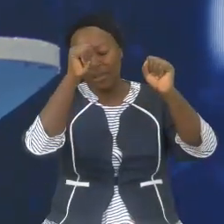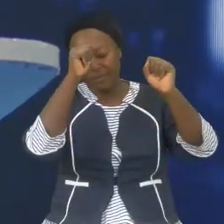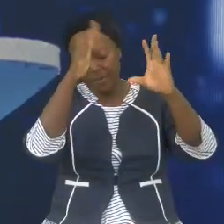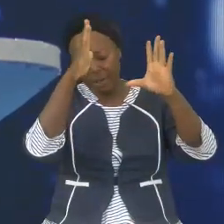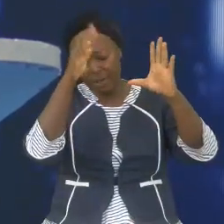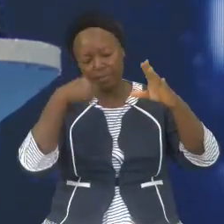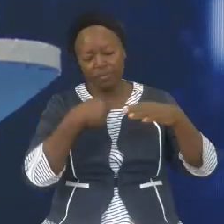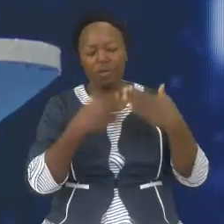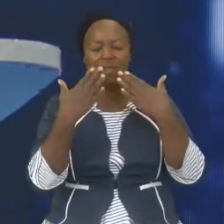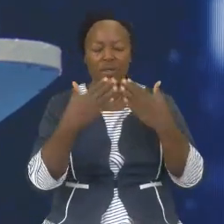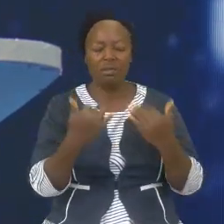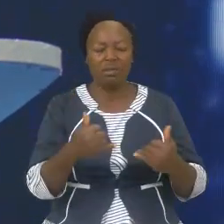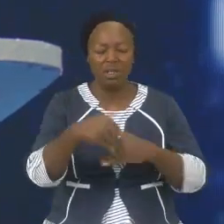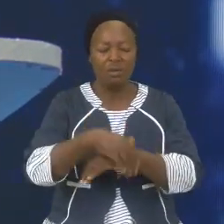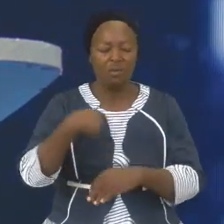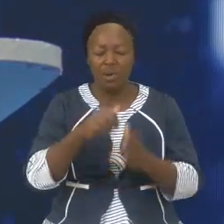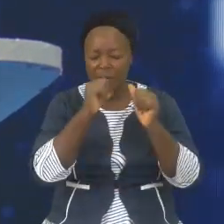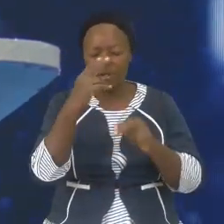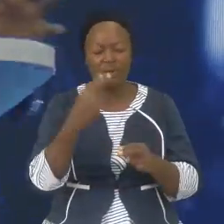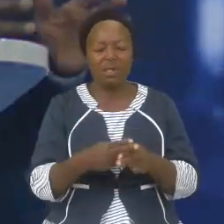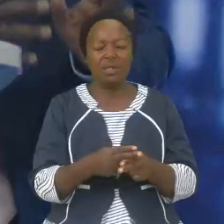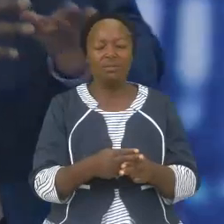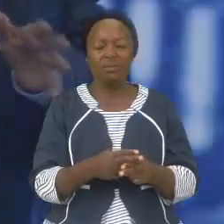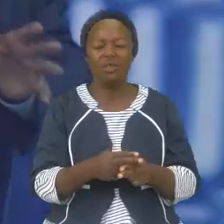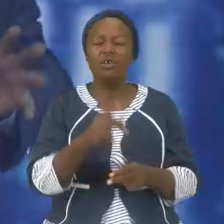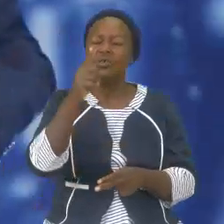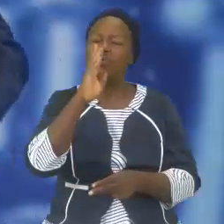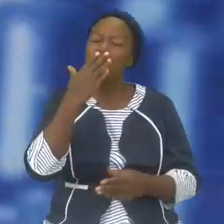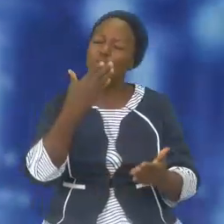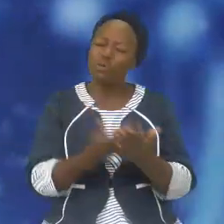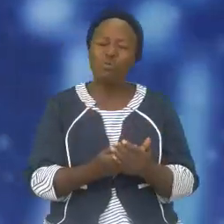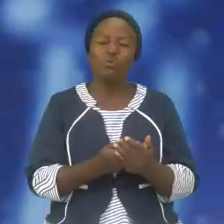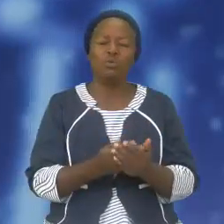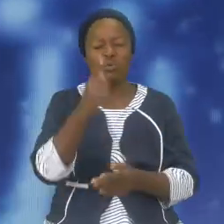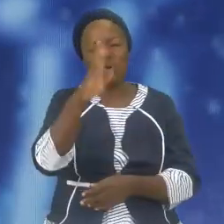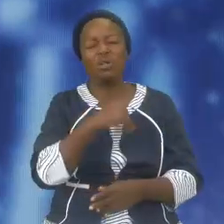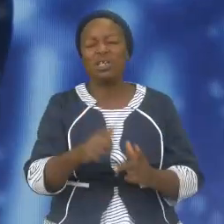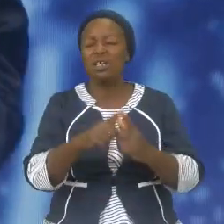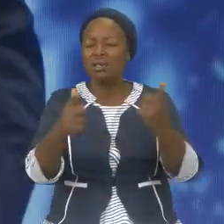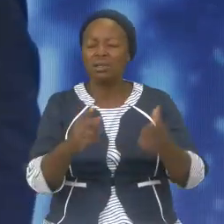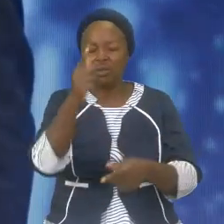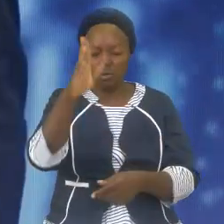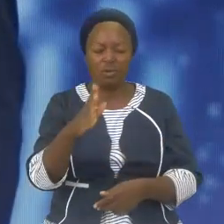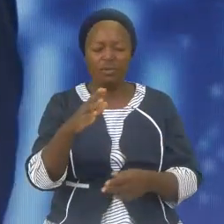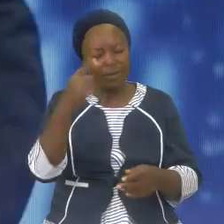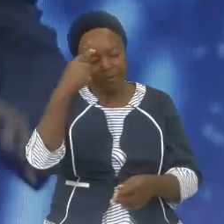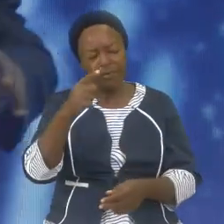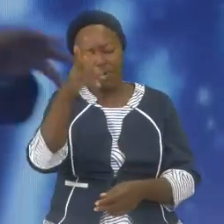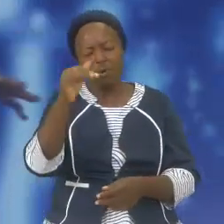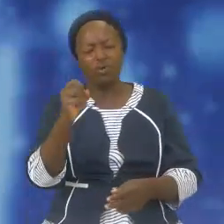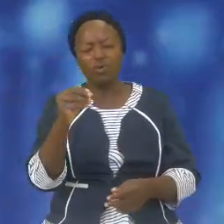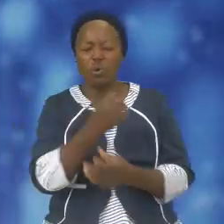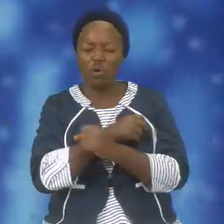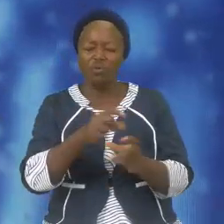you tonight and bless your name. You're a good God, a great God, for God so loved the world.